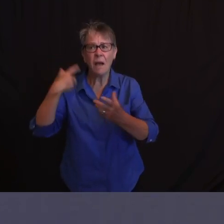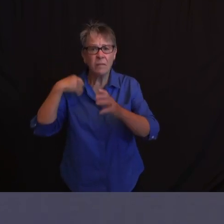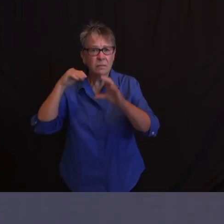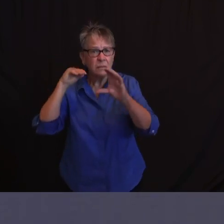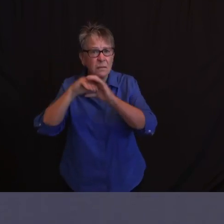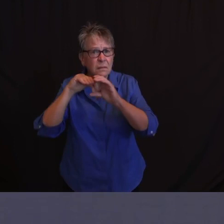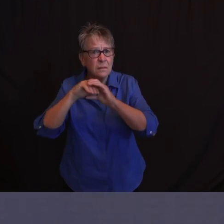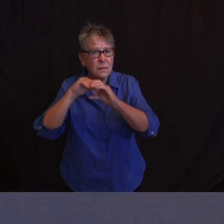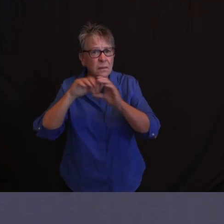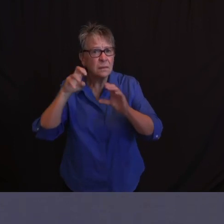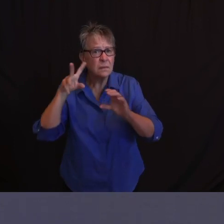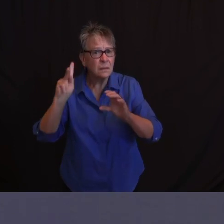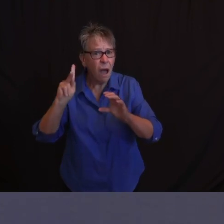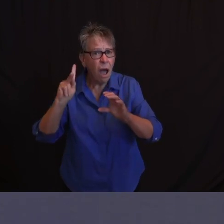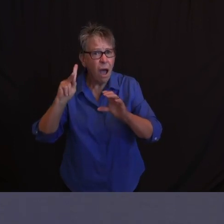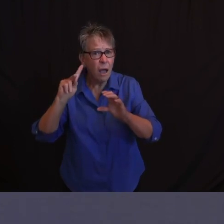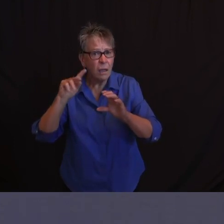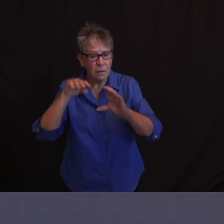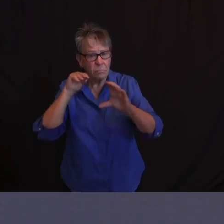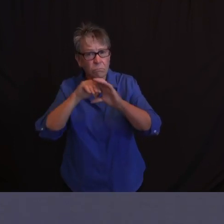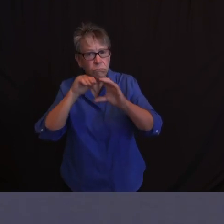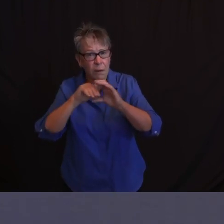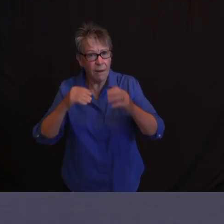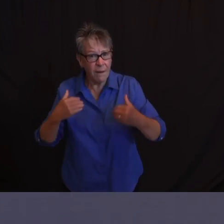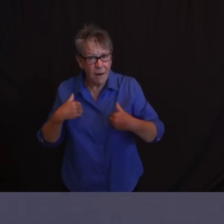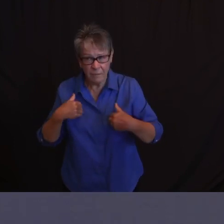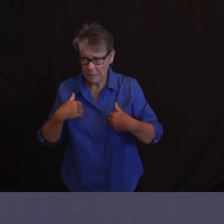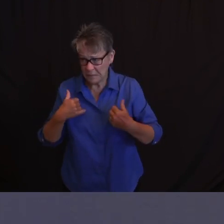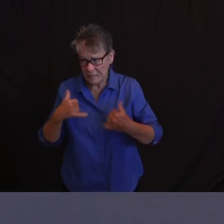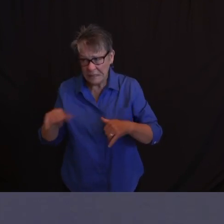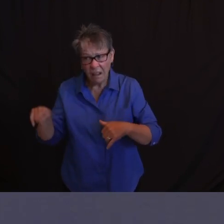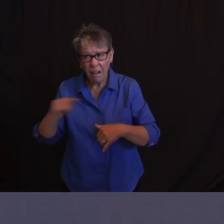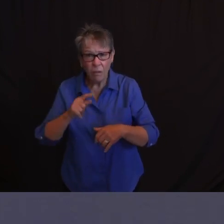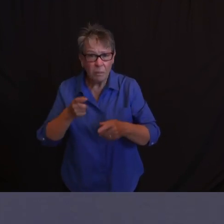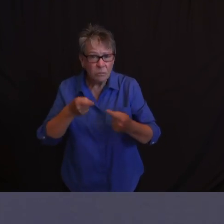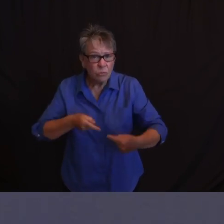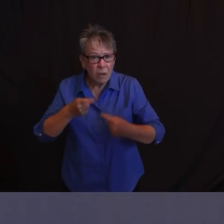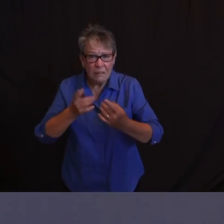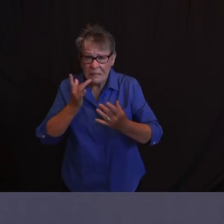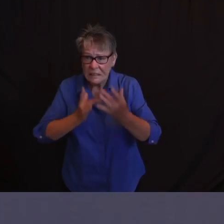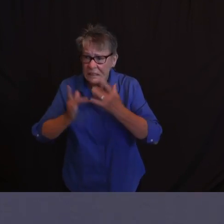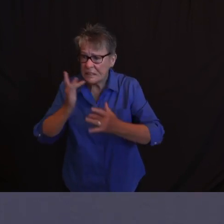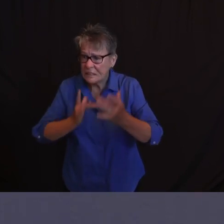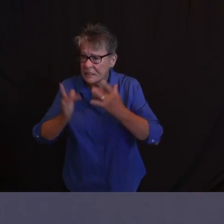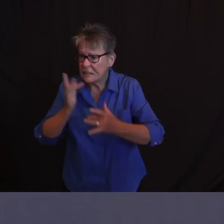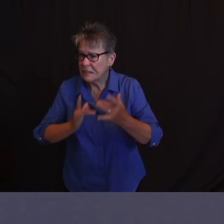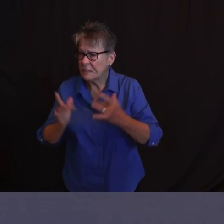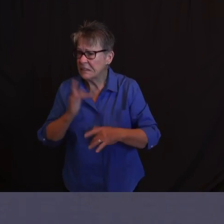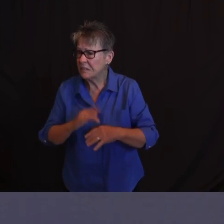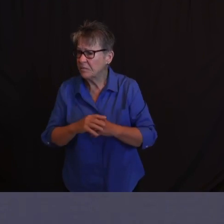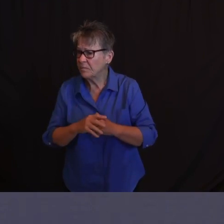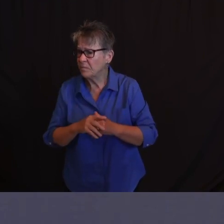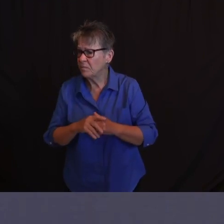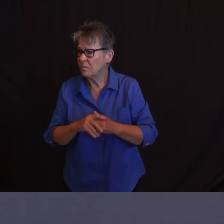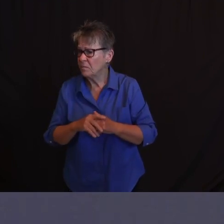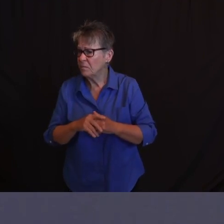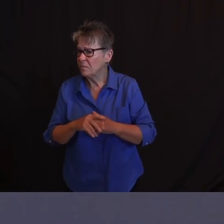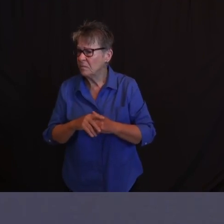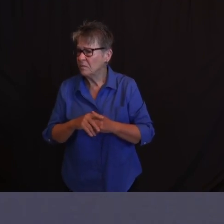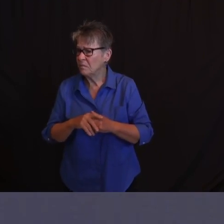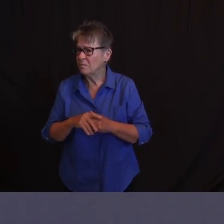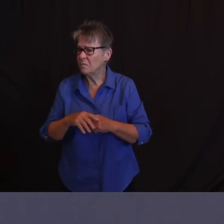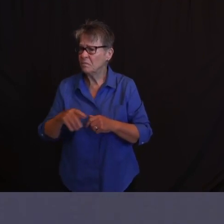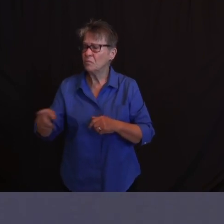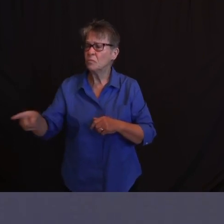announcement about NJ Transit, some riders have told us at NJTV News that they did not feel safe even as the agency attempted to maintain social